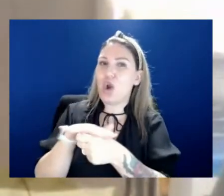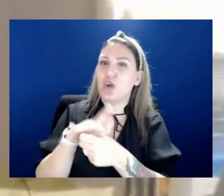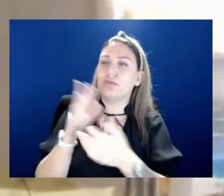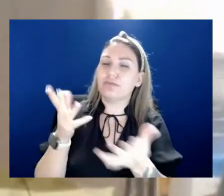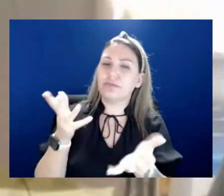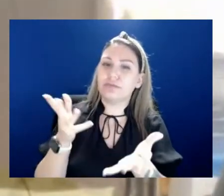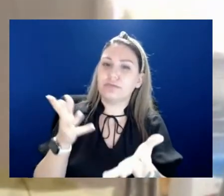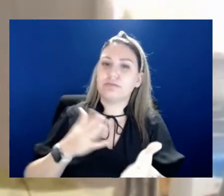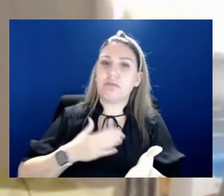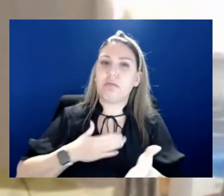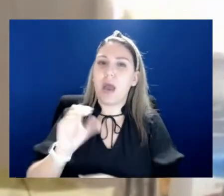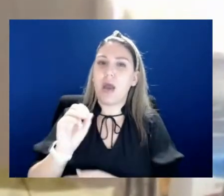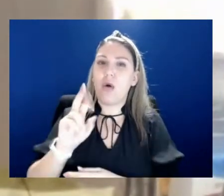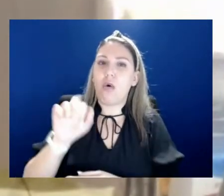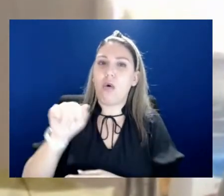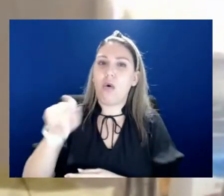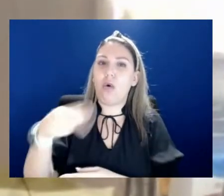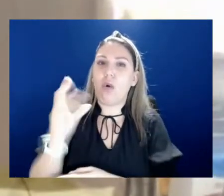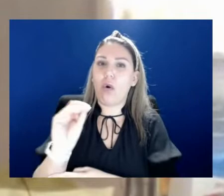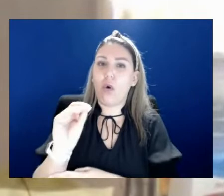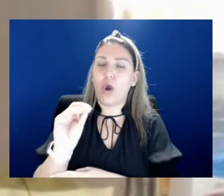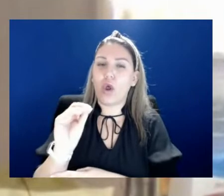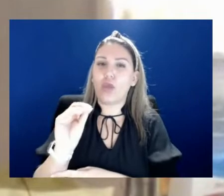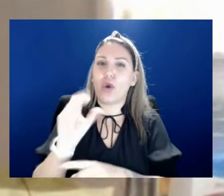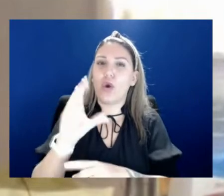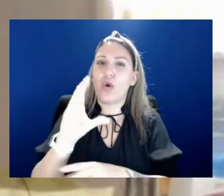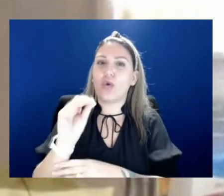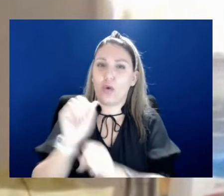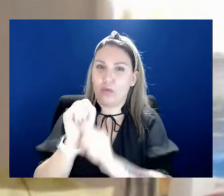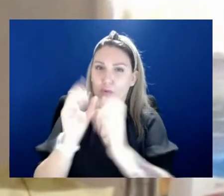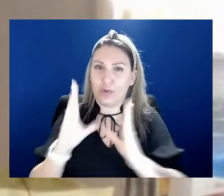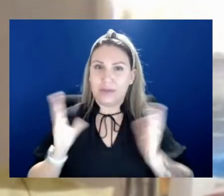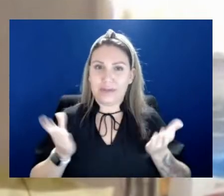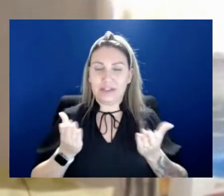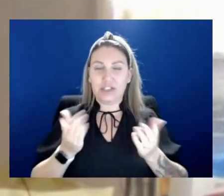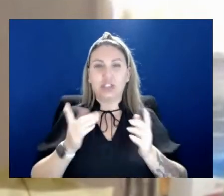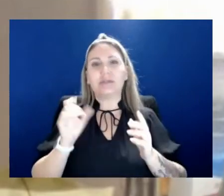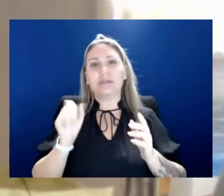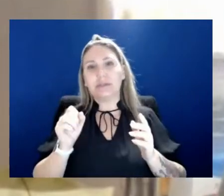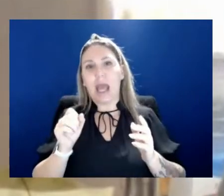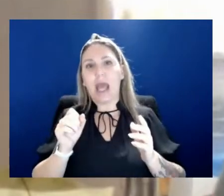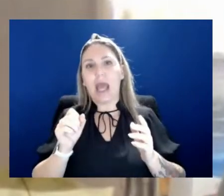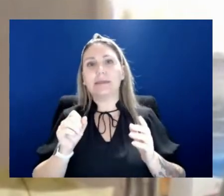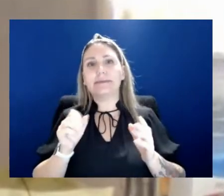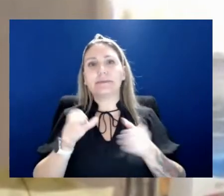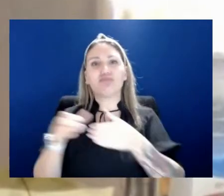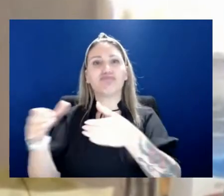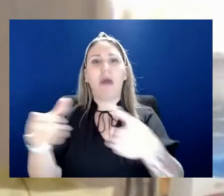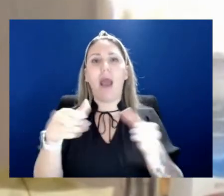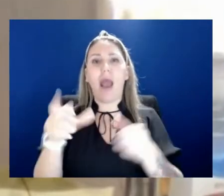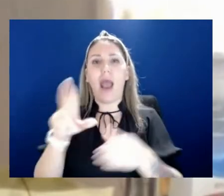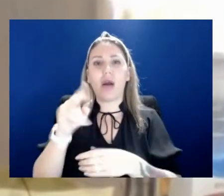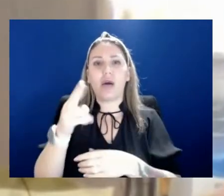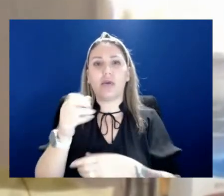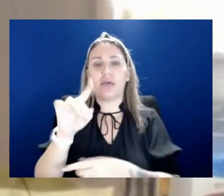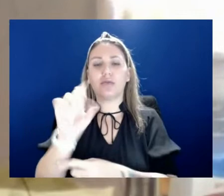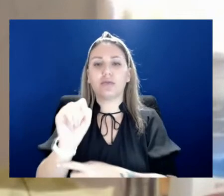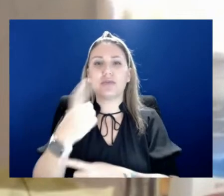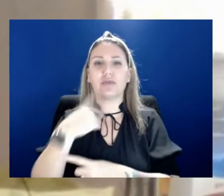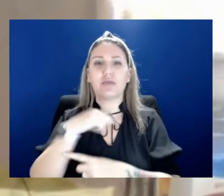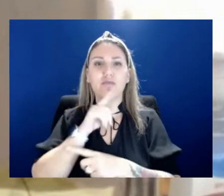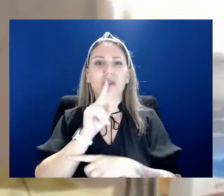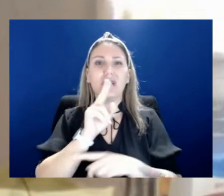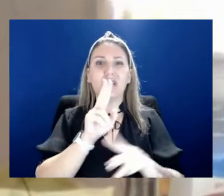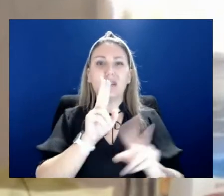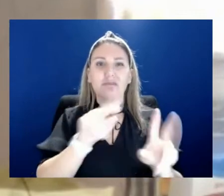my orthopedic colleagues here. So although I've been on rounds with Dr. Maxime and we've toured many hospitals and seen them